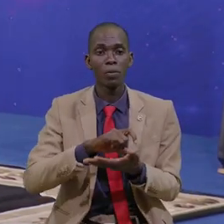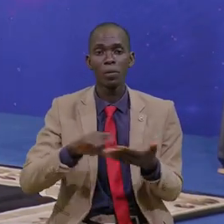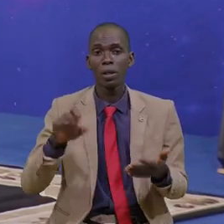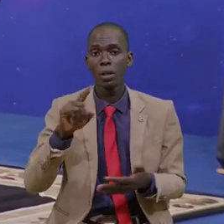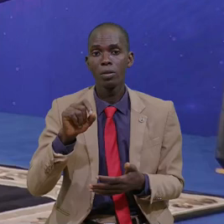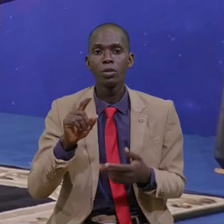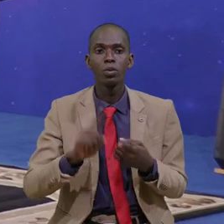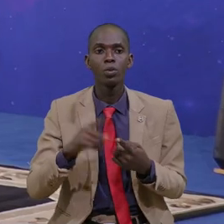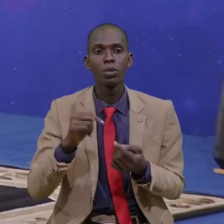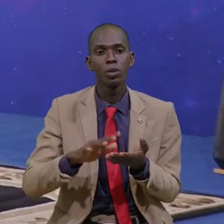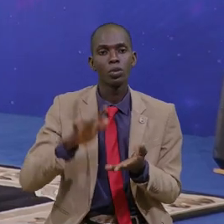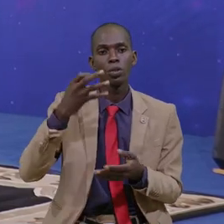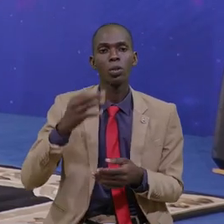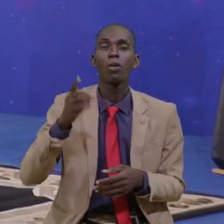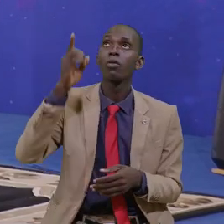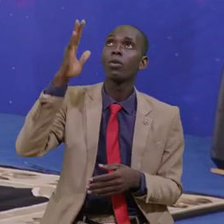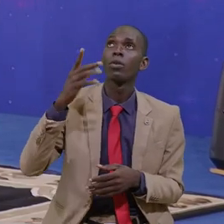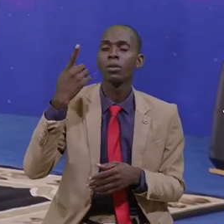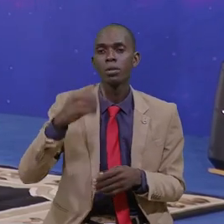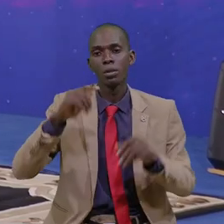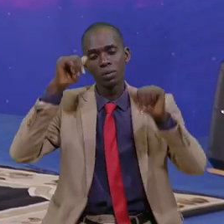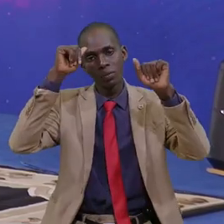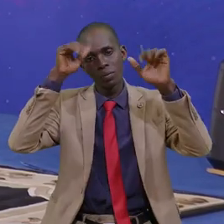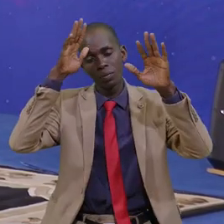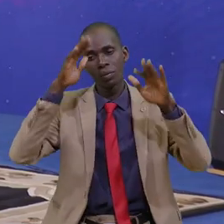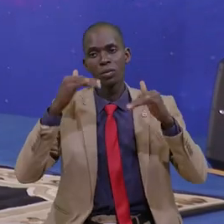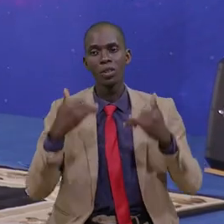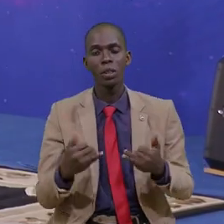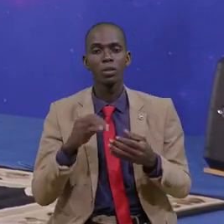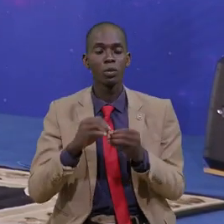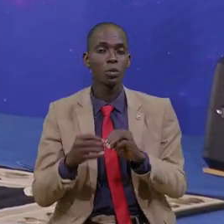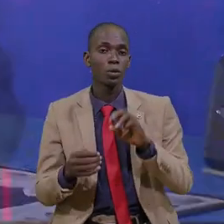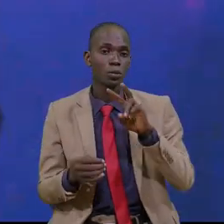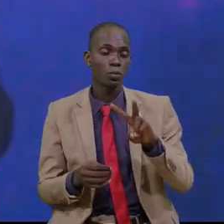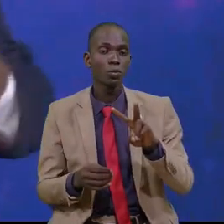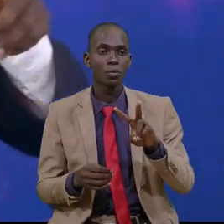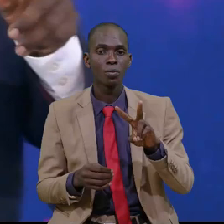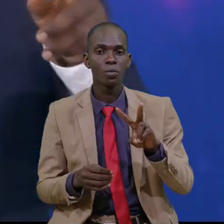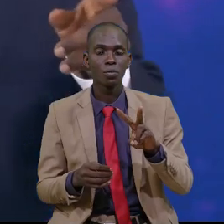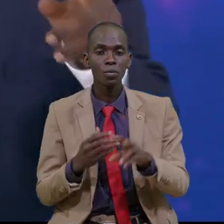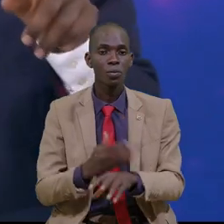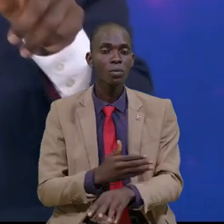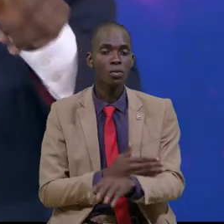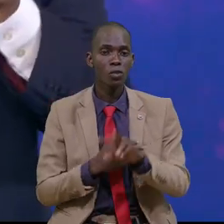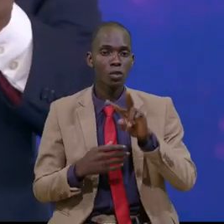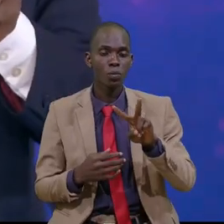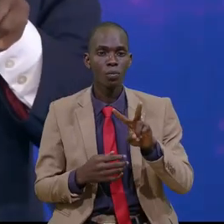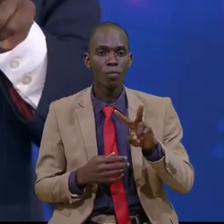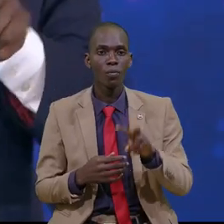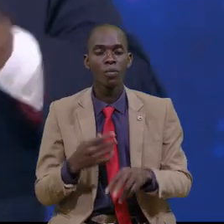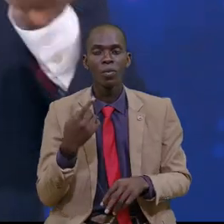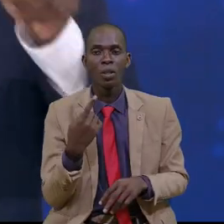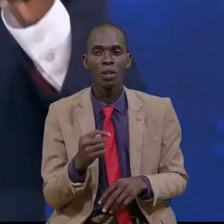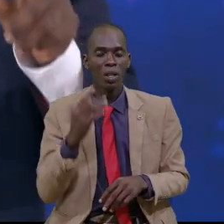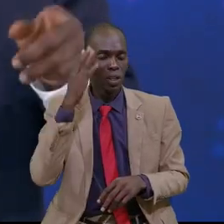exalted position of the anointed Son. Look at number two here. Number two, it says the experience